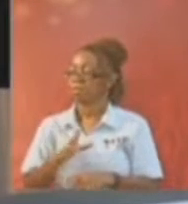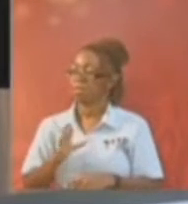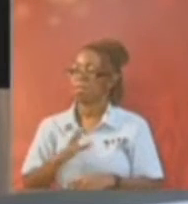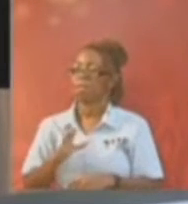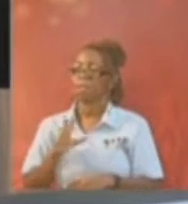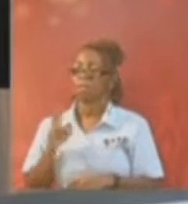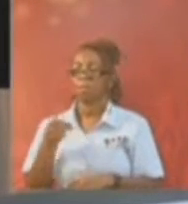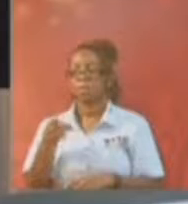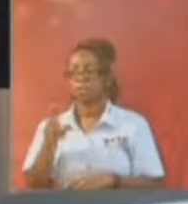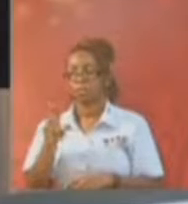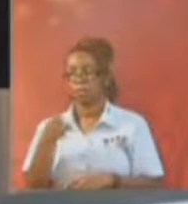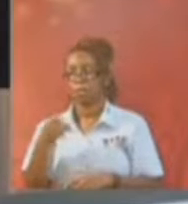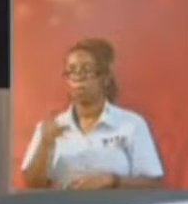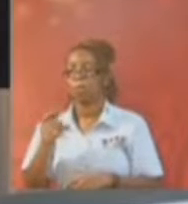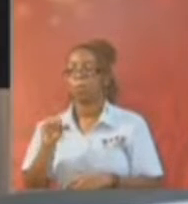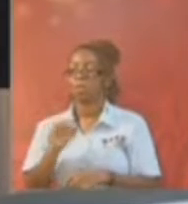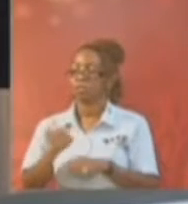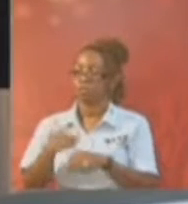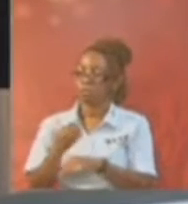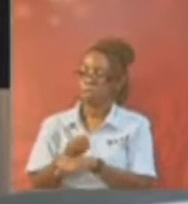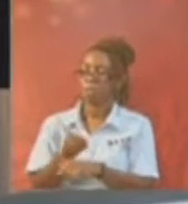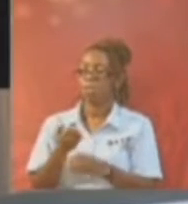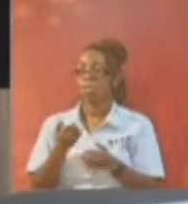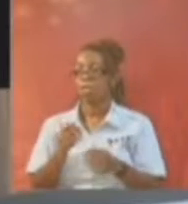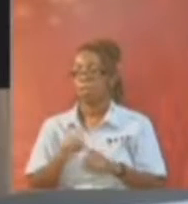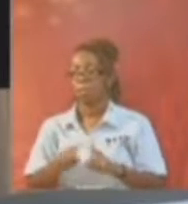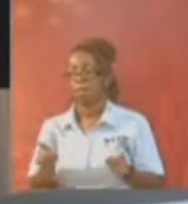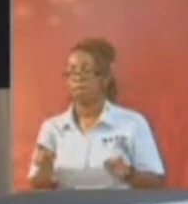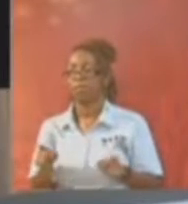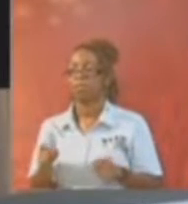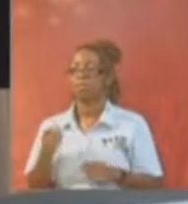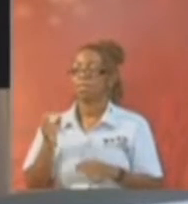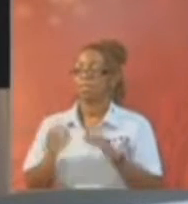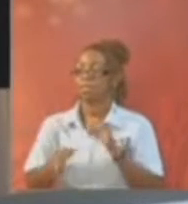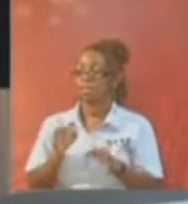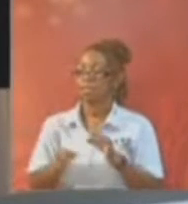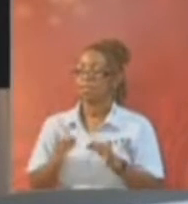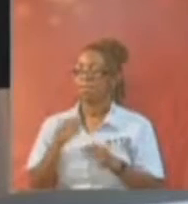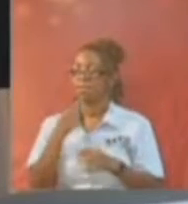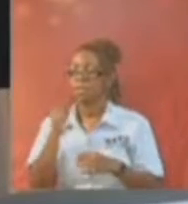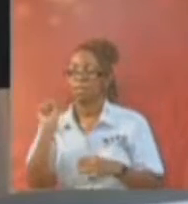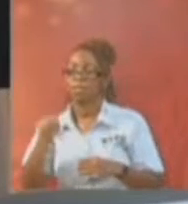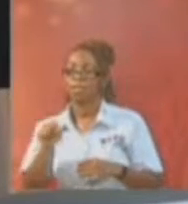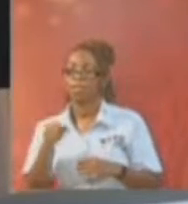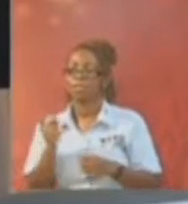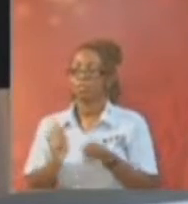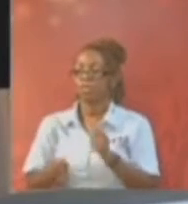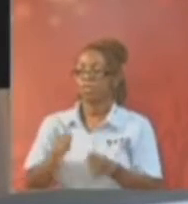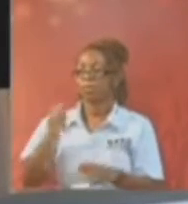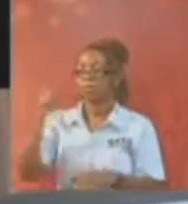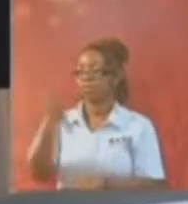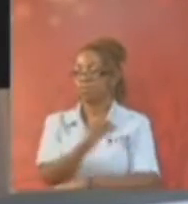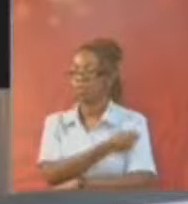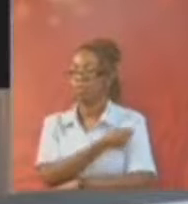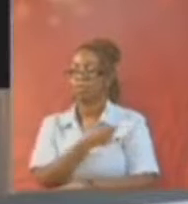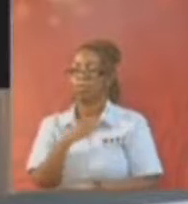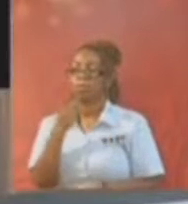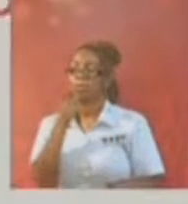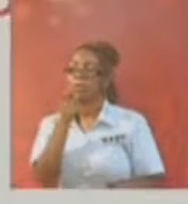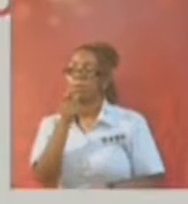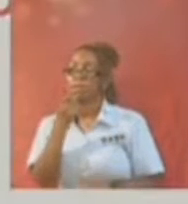that approval going to be sought from, or who is going to, authorize that approval? Thank